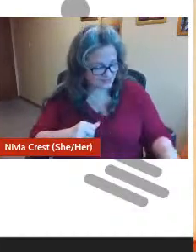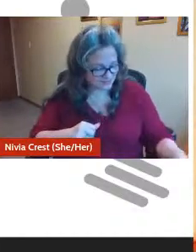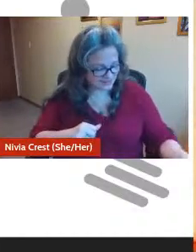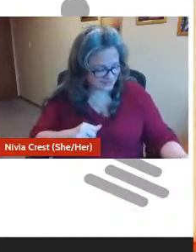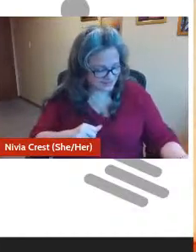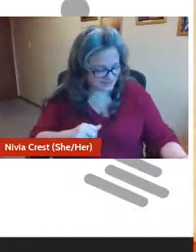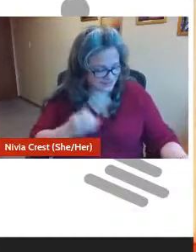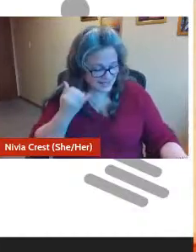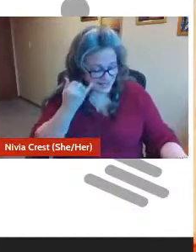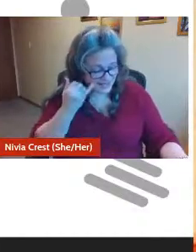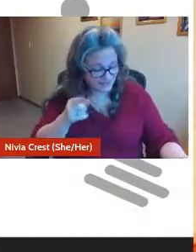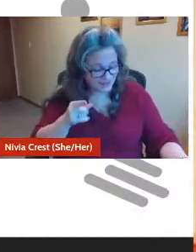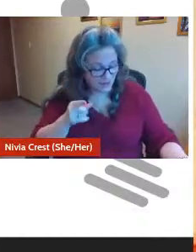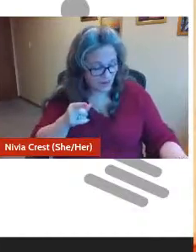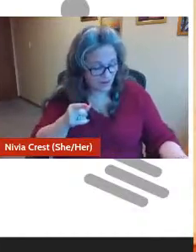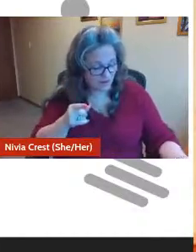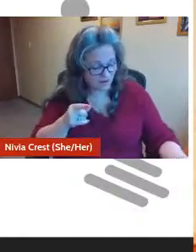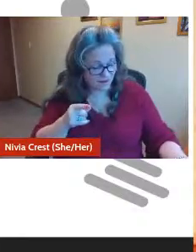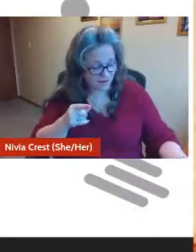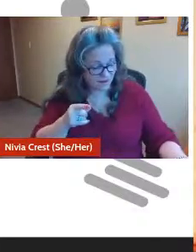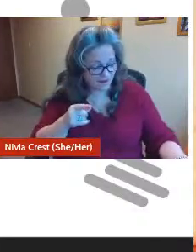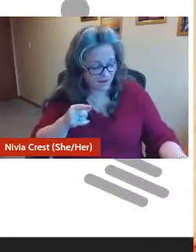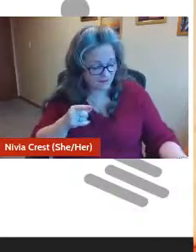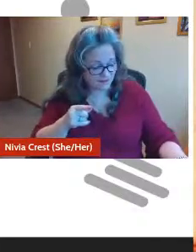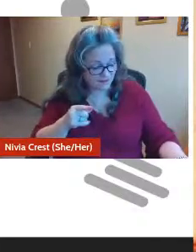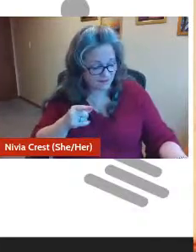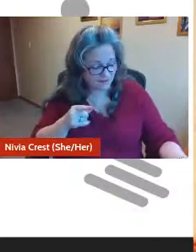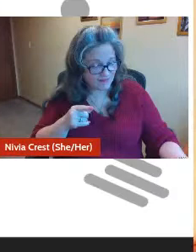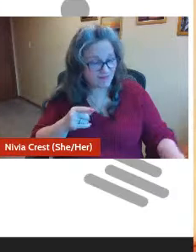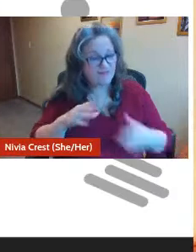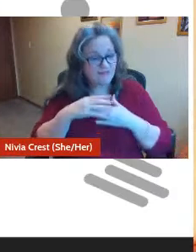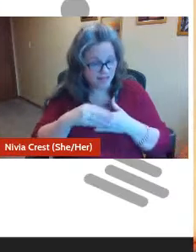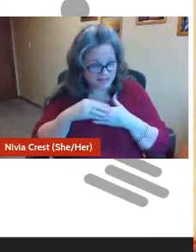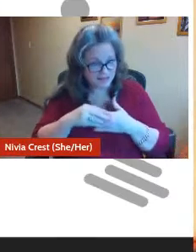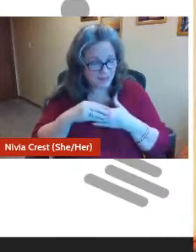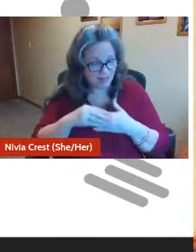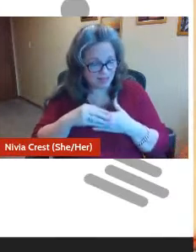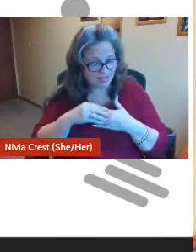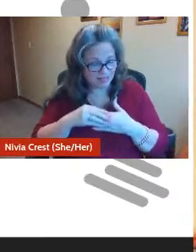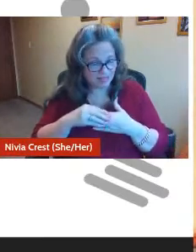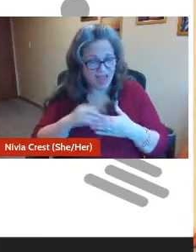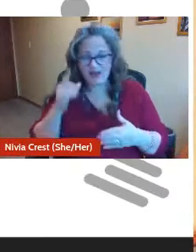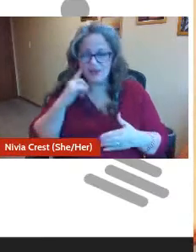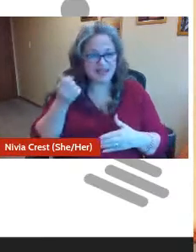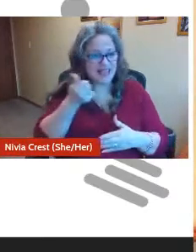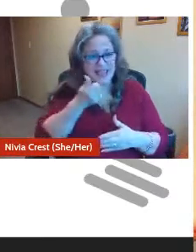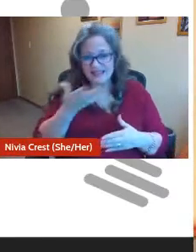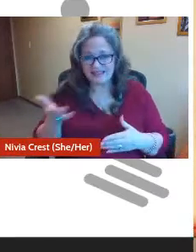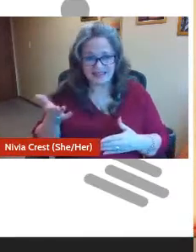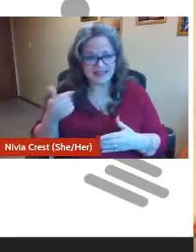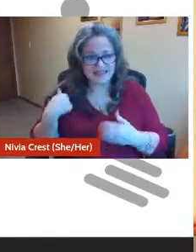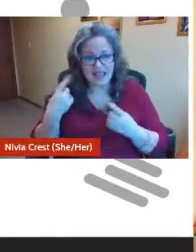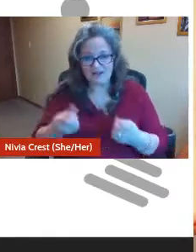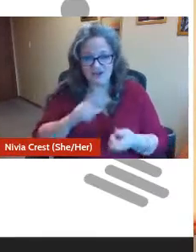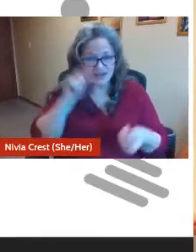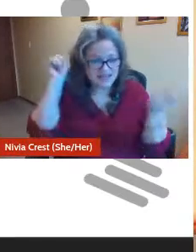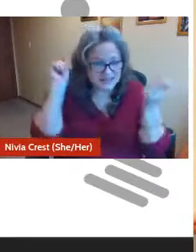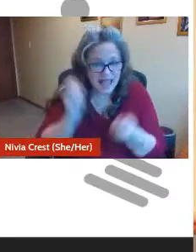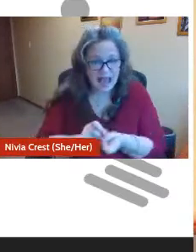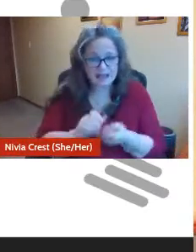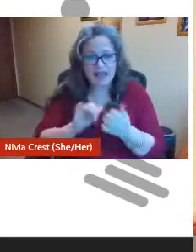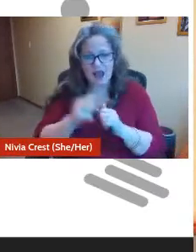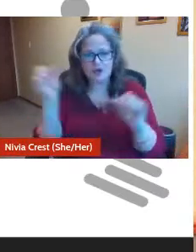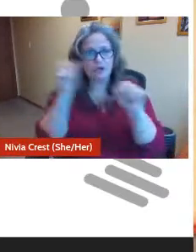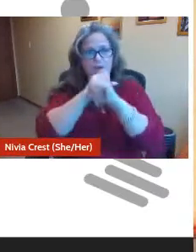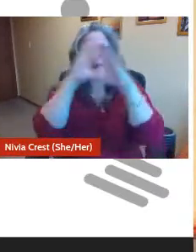as you're flexible, if you order something and you're flexible, then, you know, I don't think anything ever comes out exactly the way that you